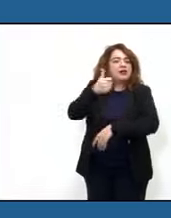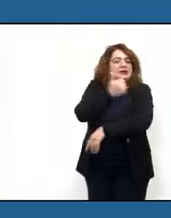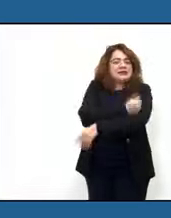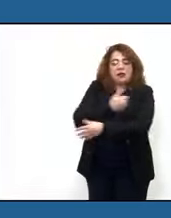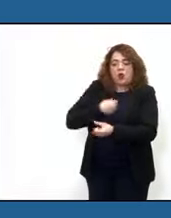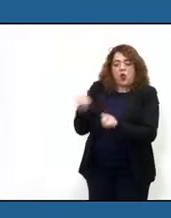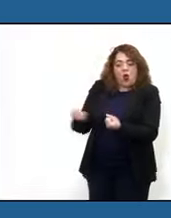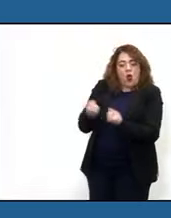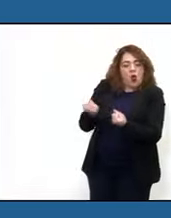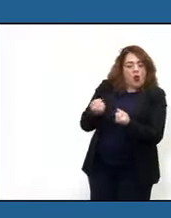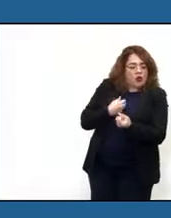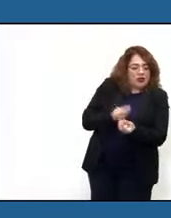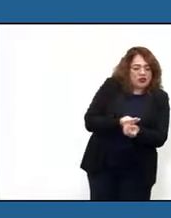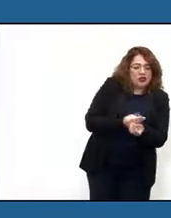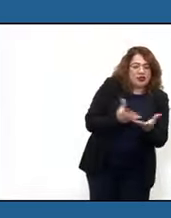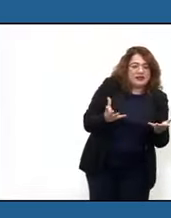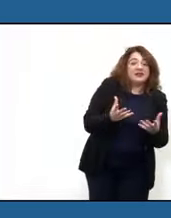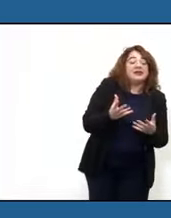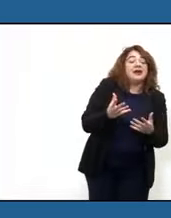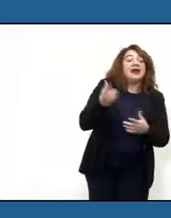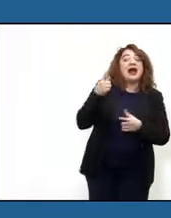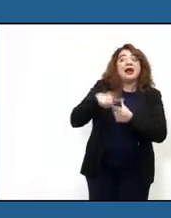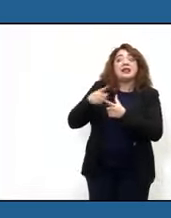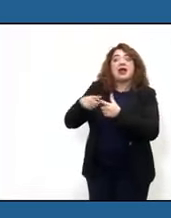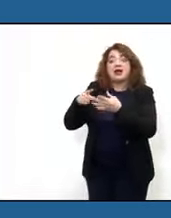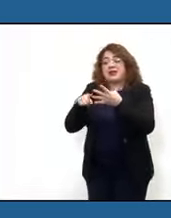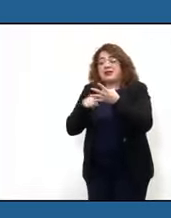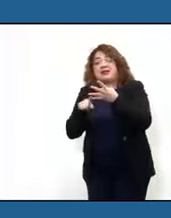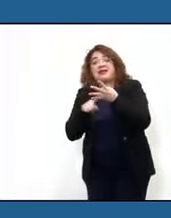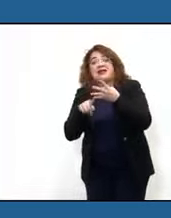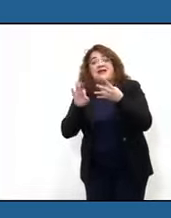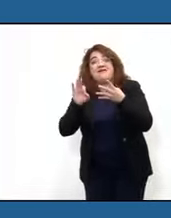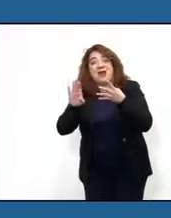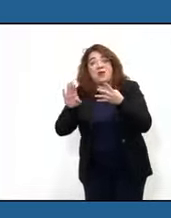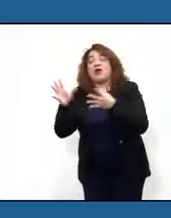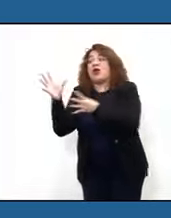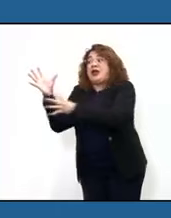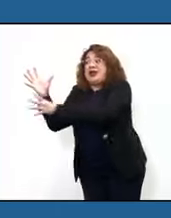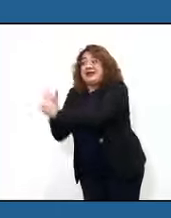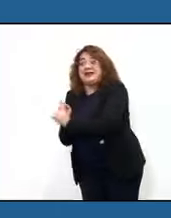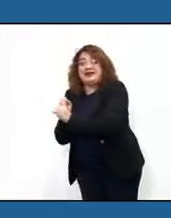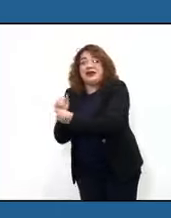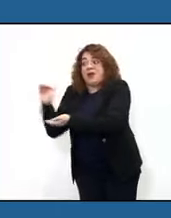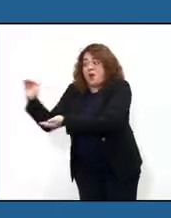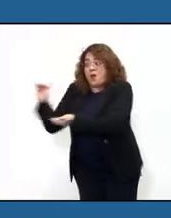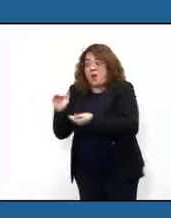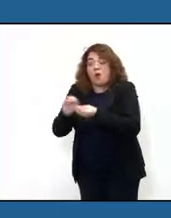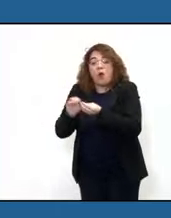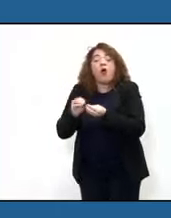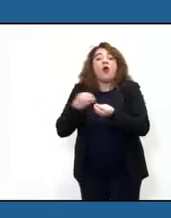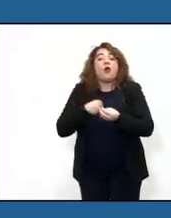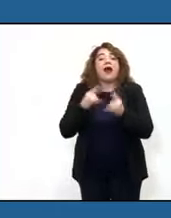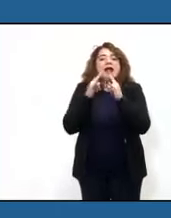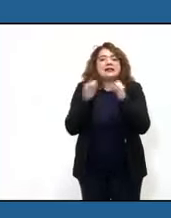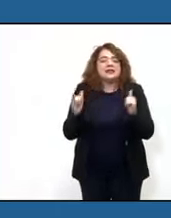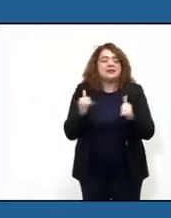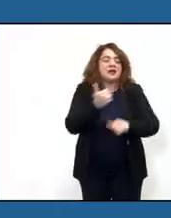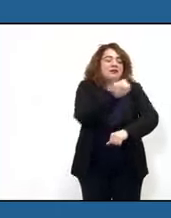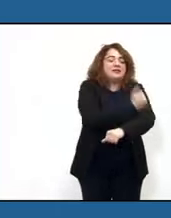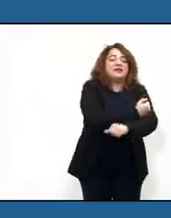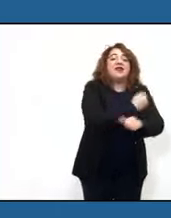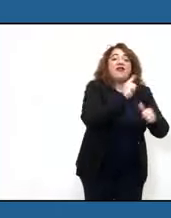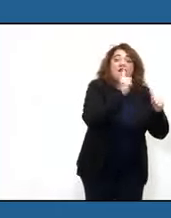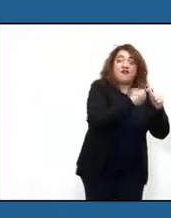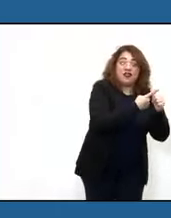started to receive more vaccine toward the end of February. So we were able to also do first doses as well, and you can see how that spreads